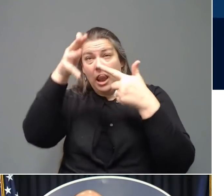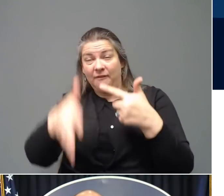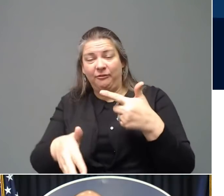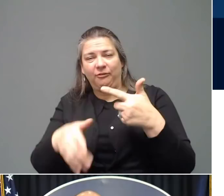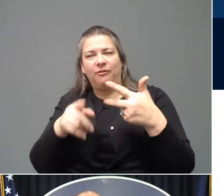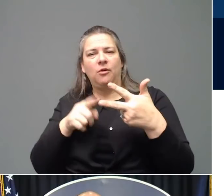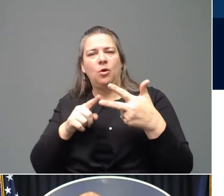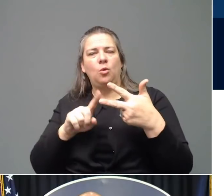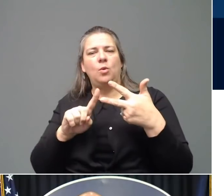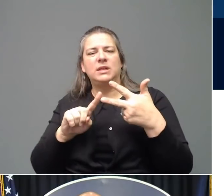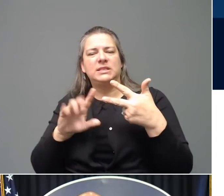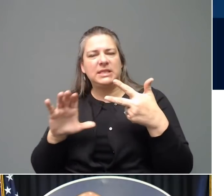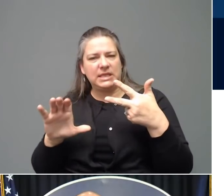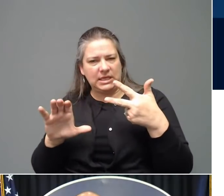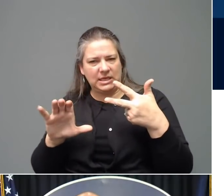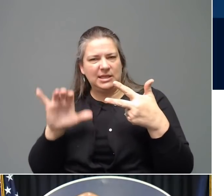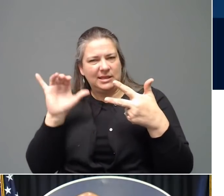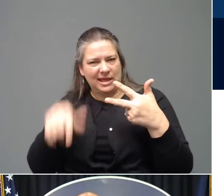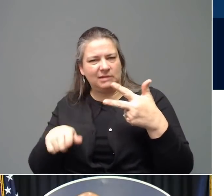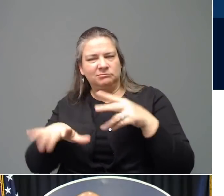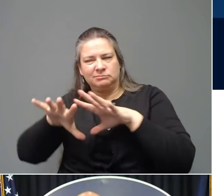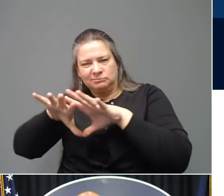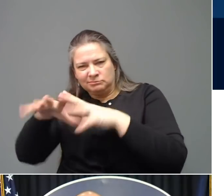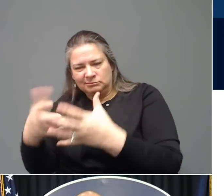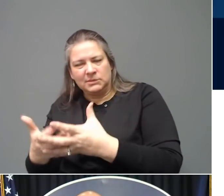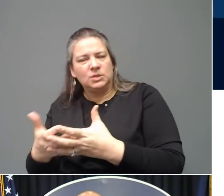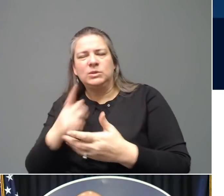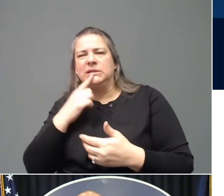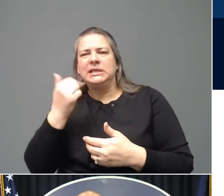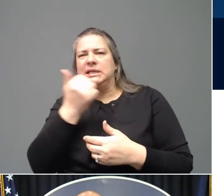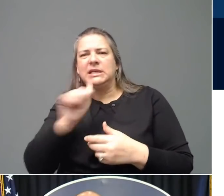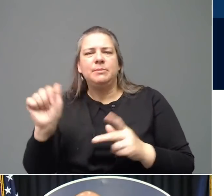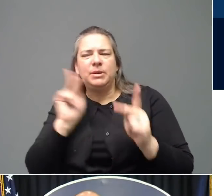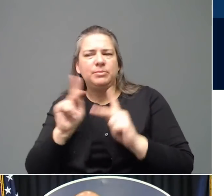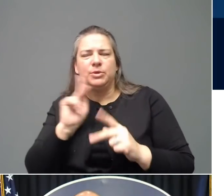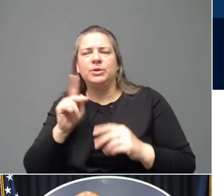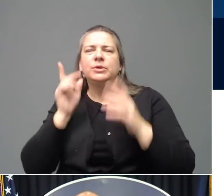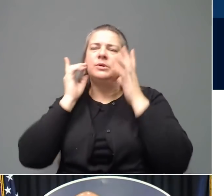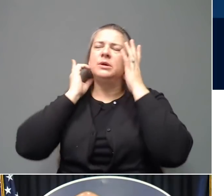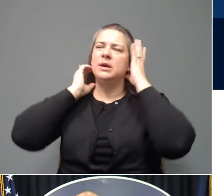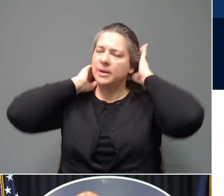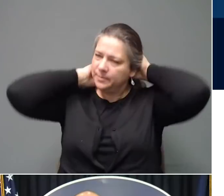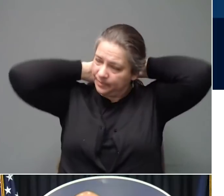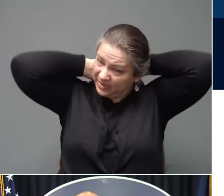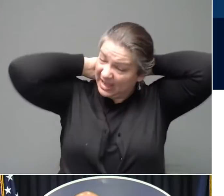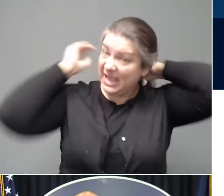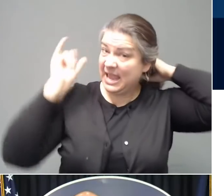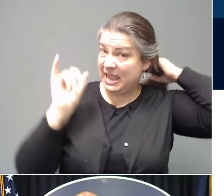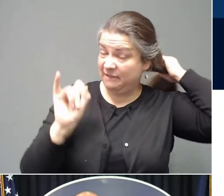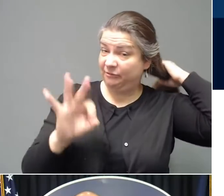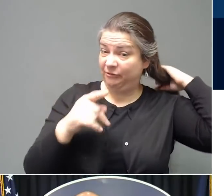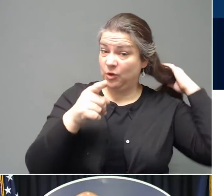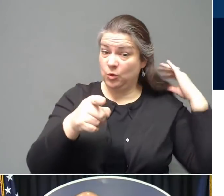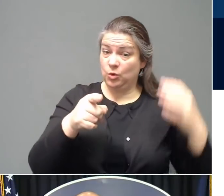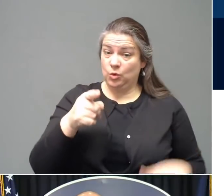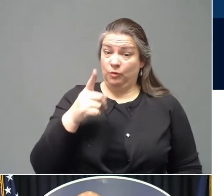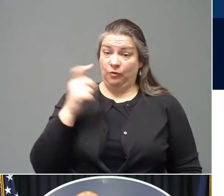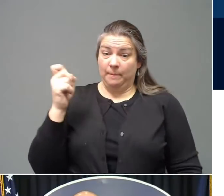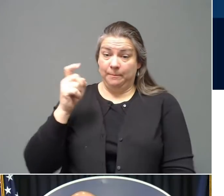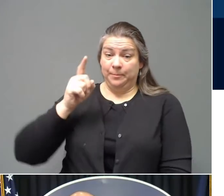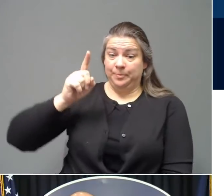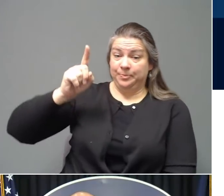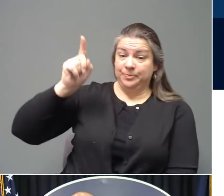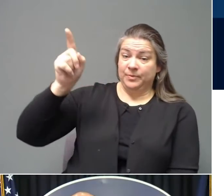severe COVID disease. Anyone with the conditions that the CDC defined on its website at the time that we